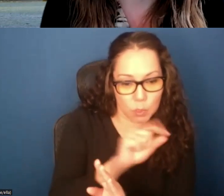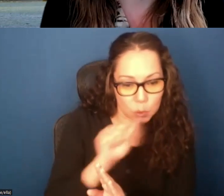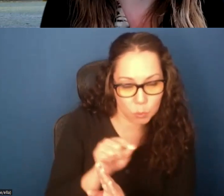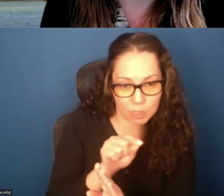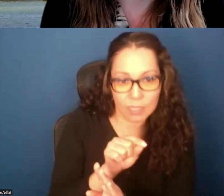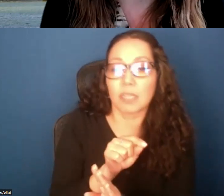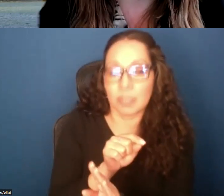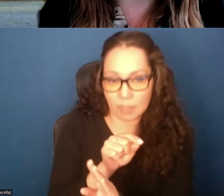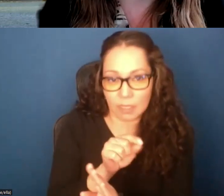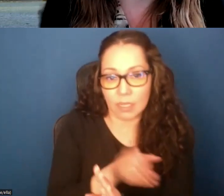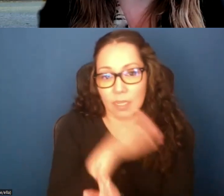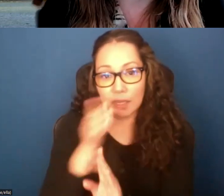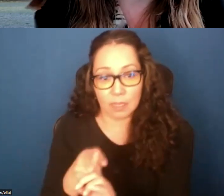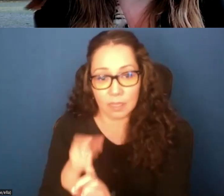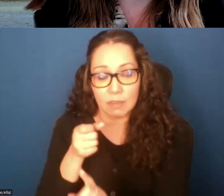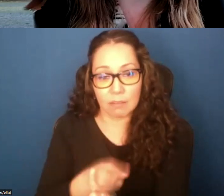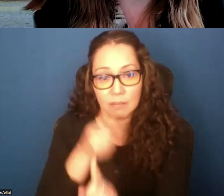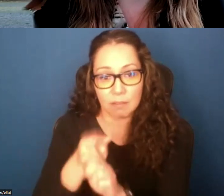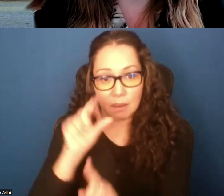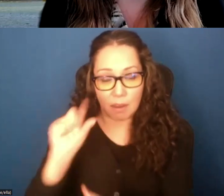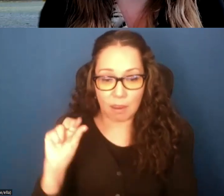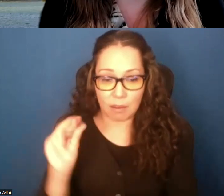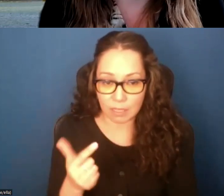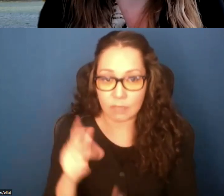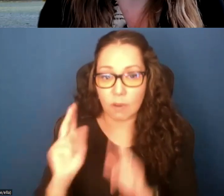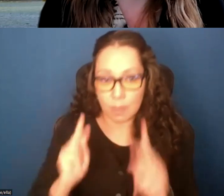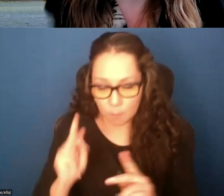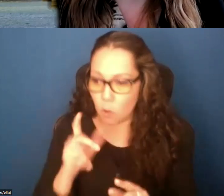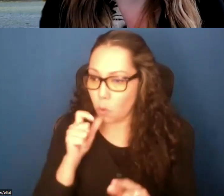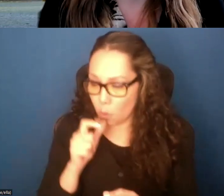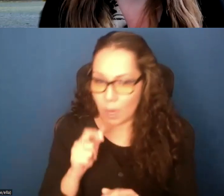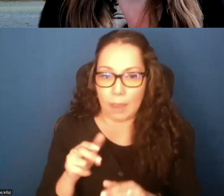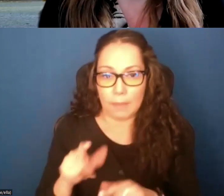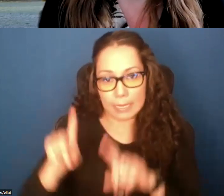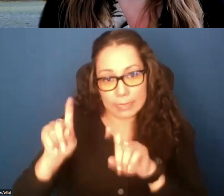who were vaccinated and or who had been tested within a certain window.